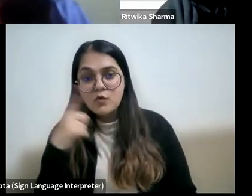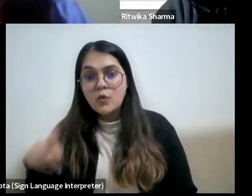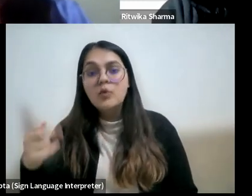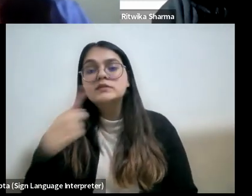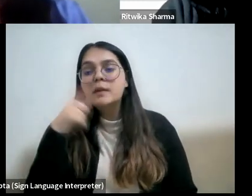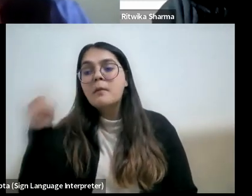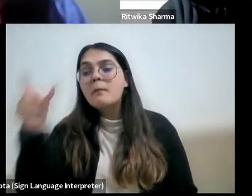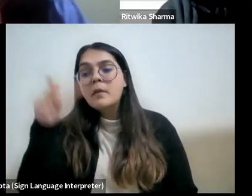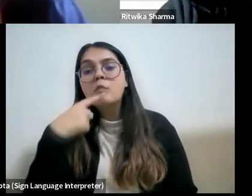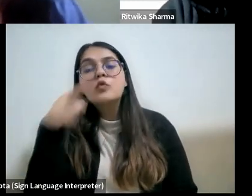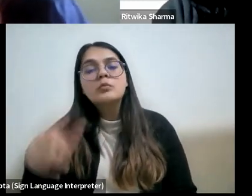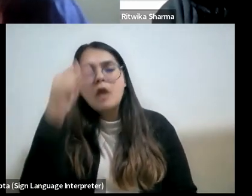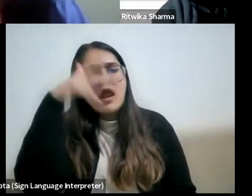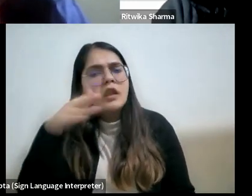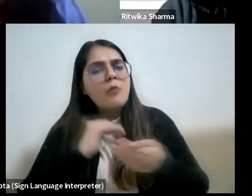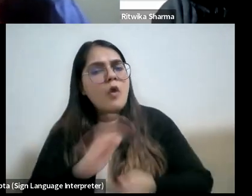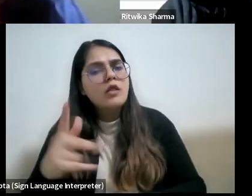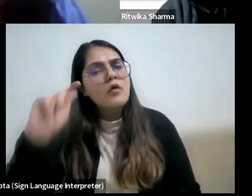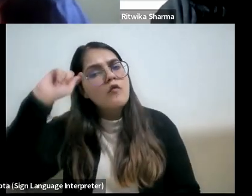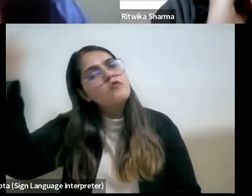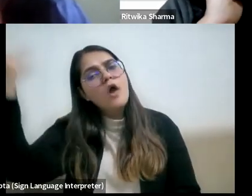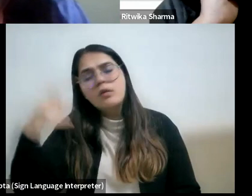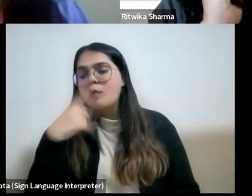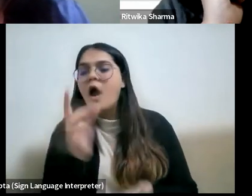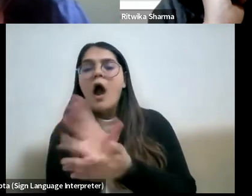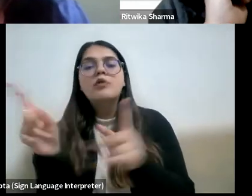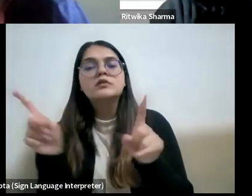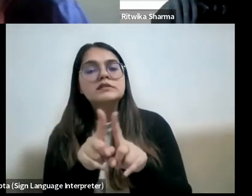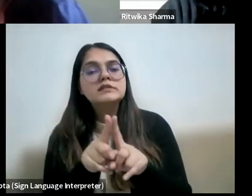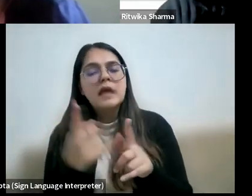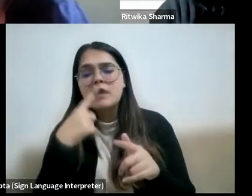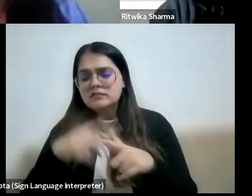foreigners with no proper justification, and